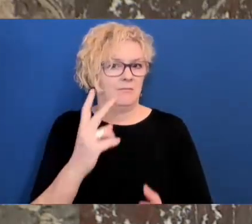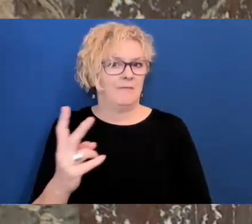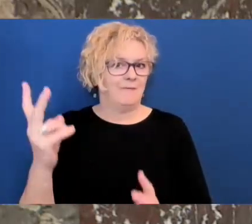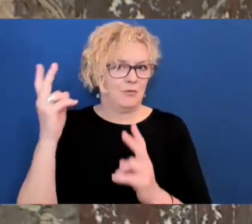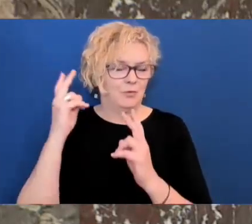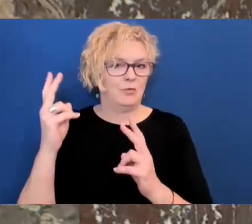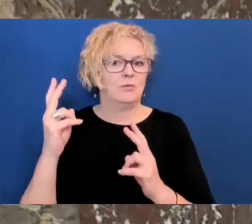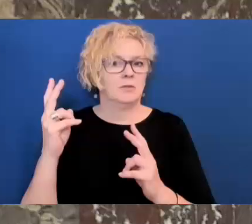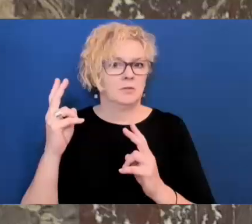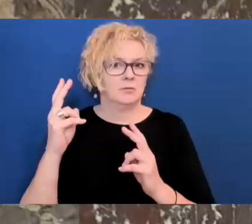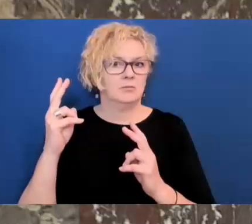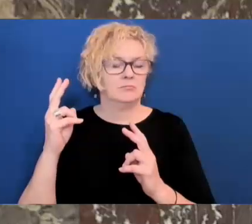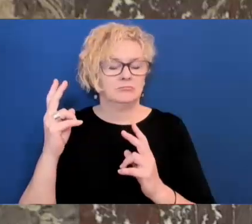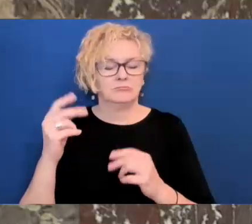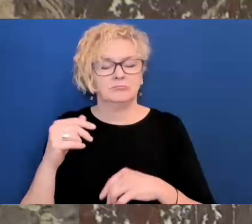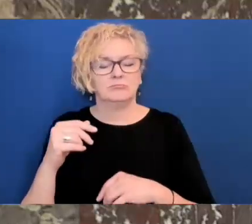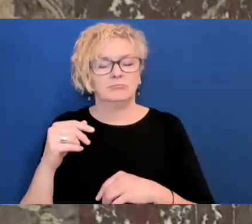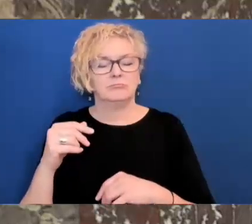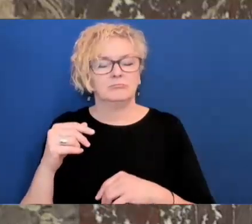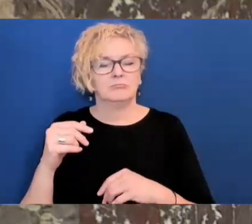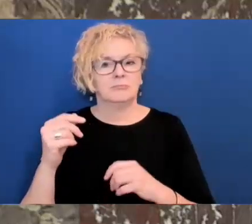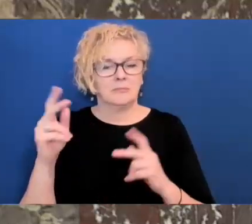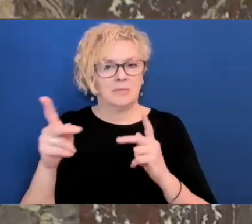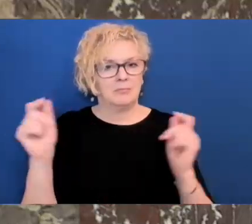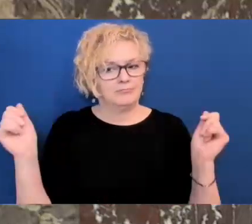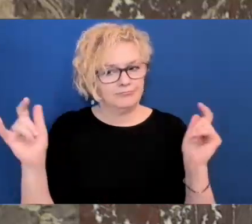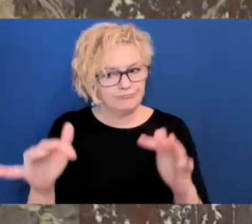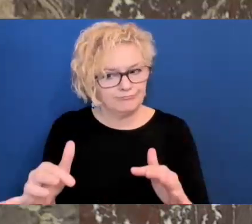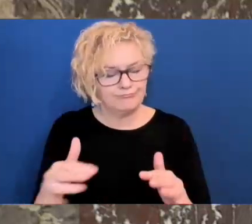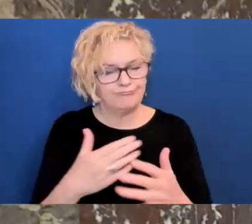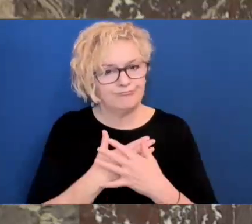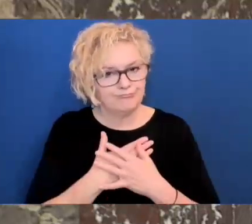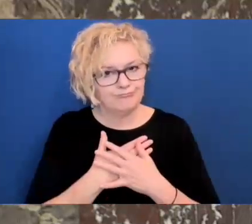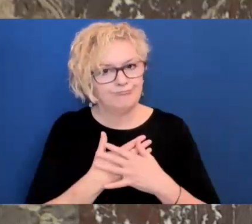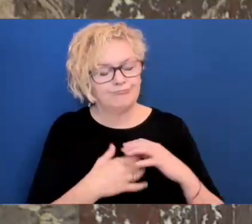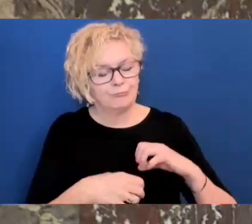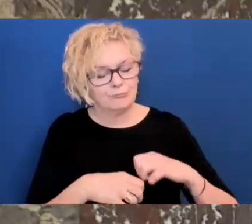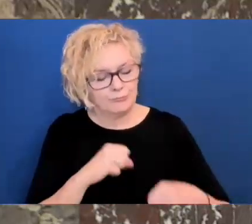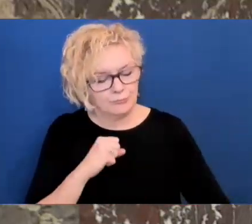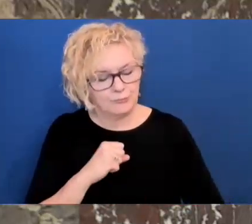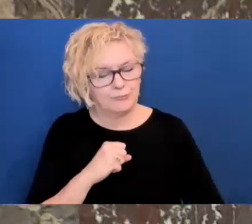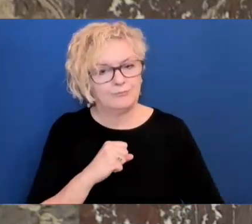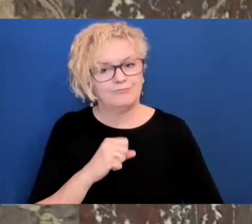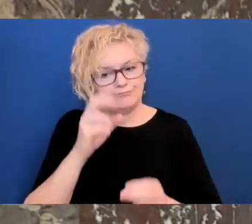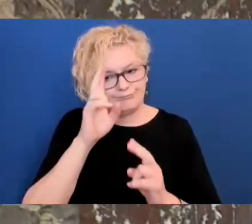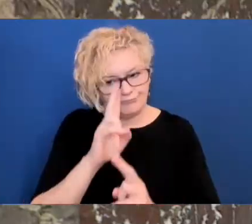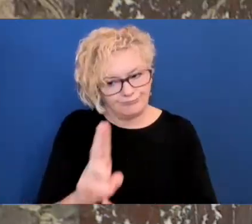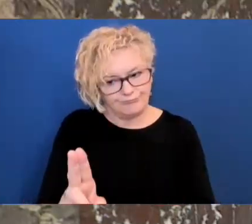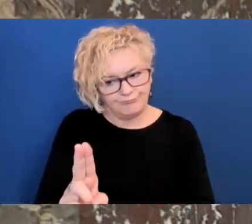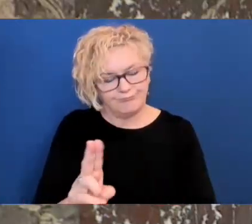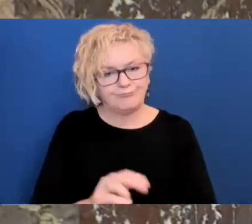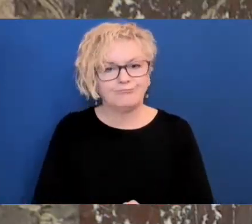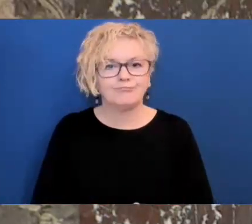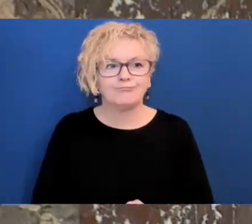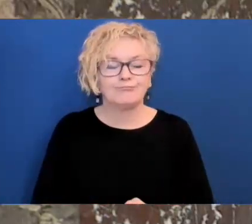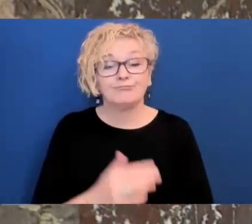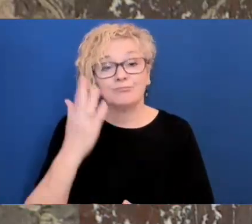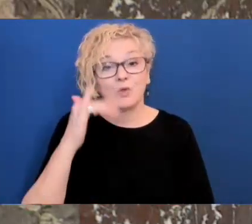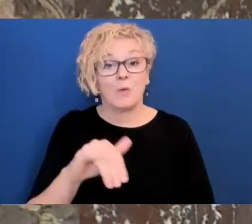the whole community mourned. Police officers put themselves at risk at every call that they attend.